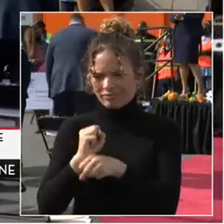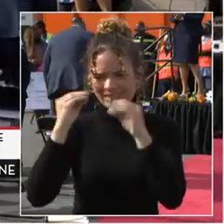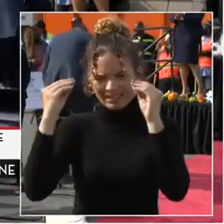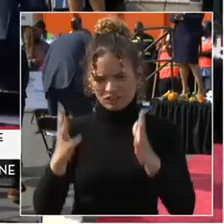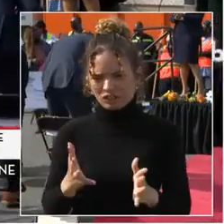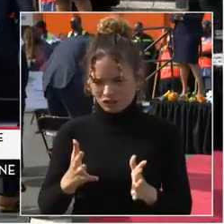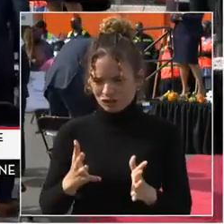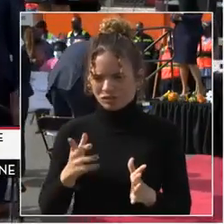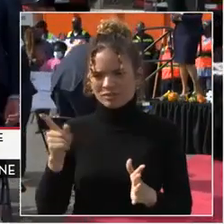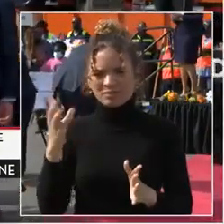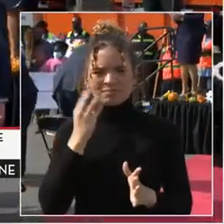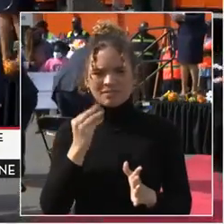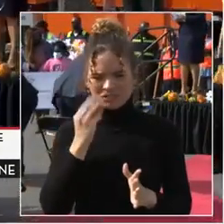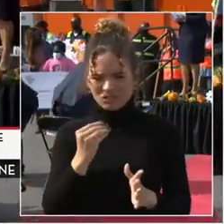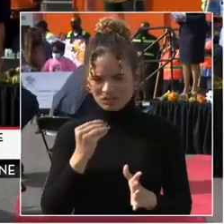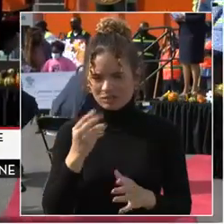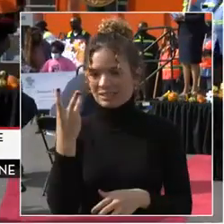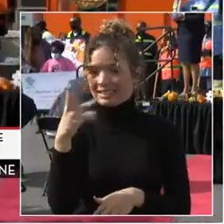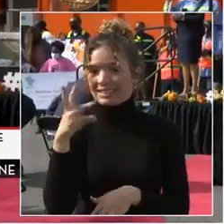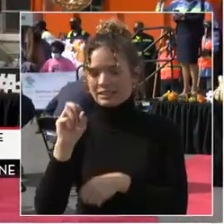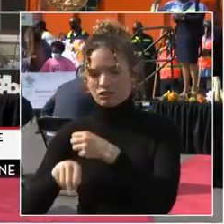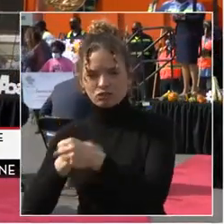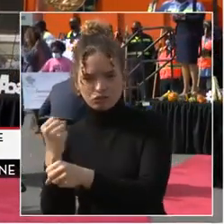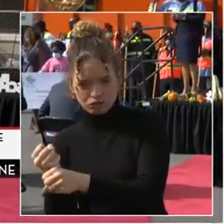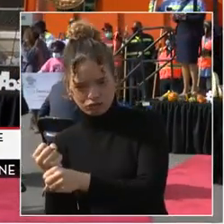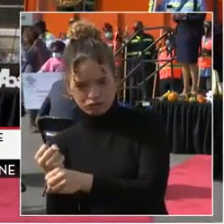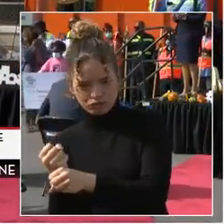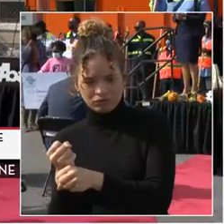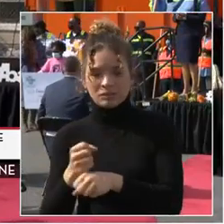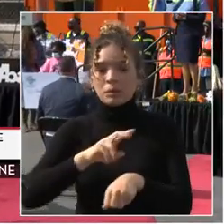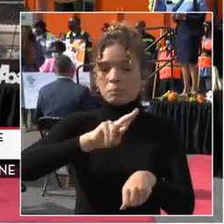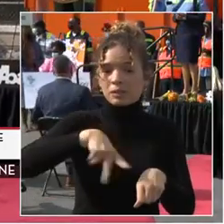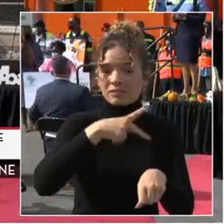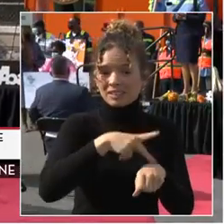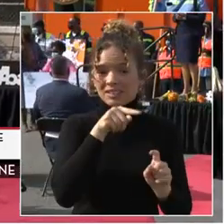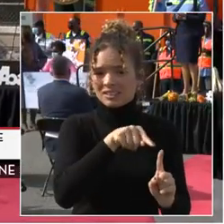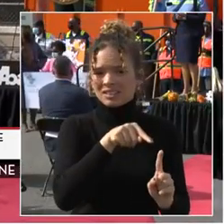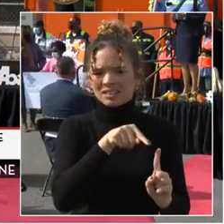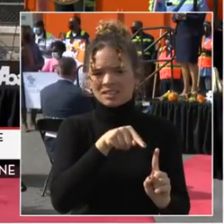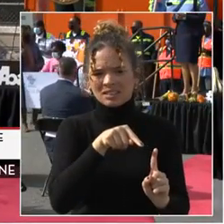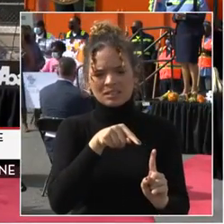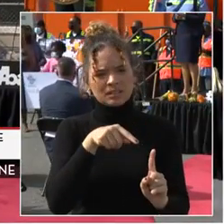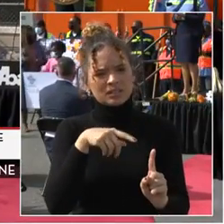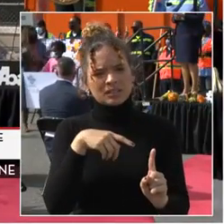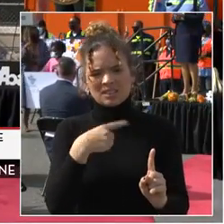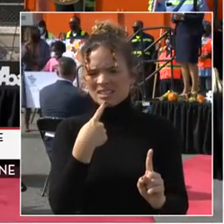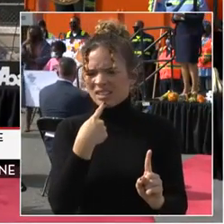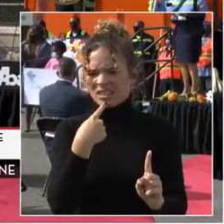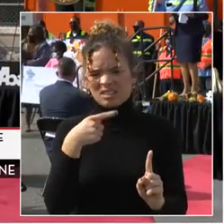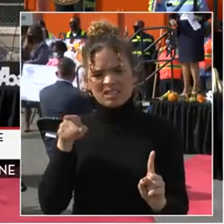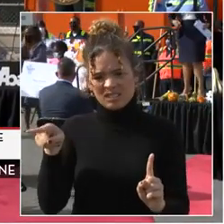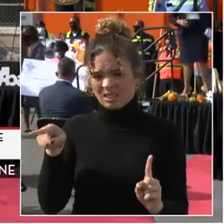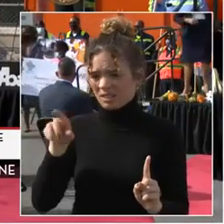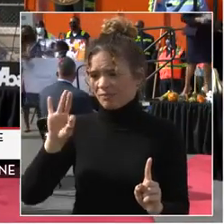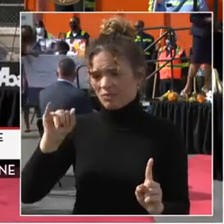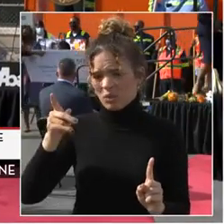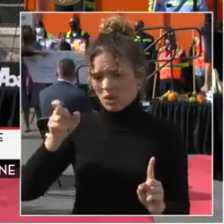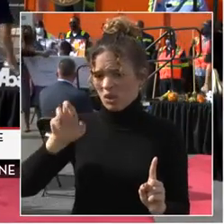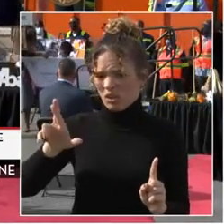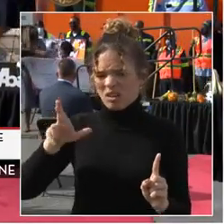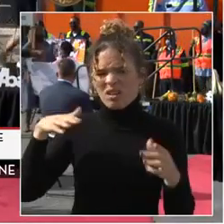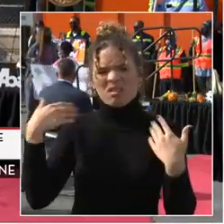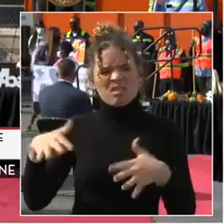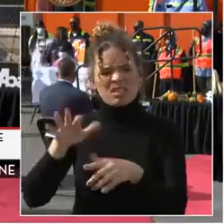principal about how remarkable Miss Foster is as a teacher. In fact, he's described her as